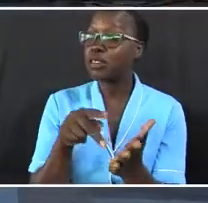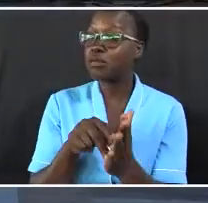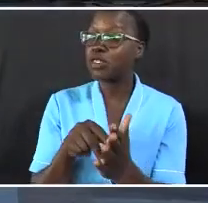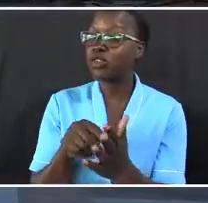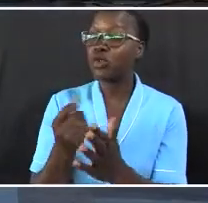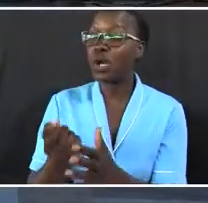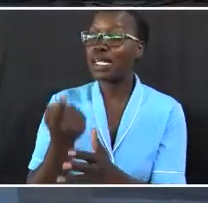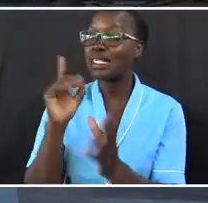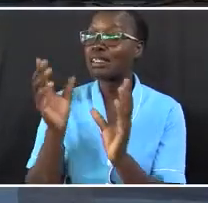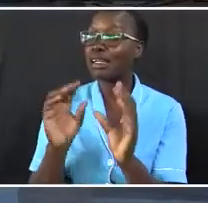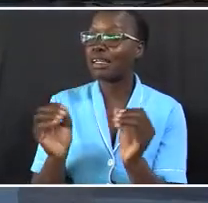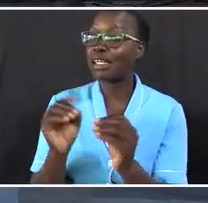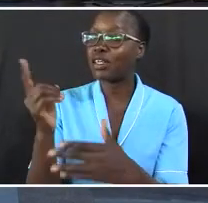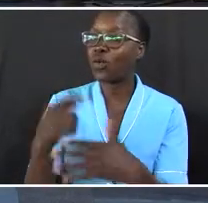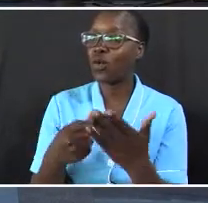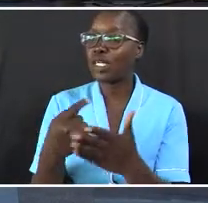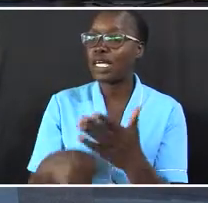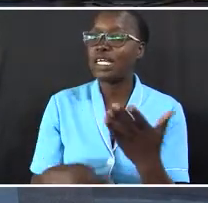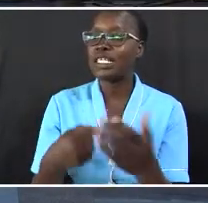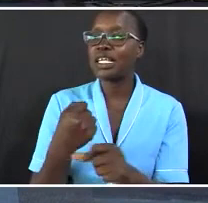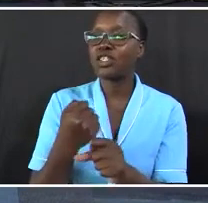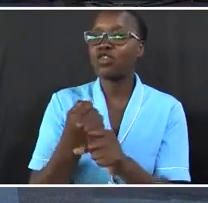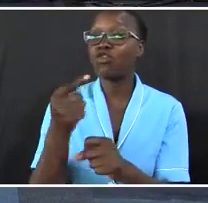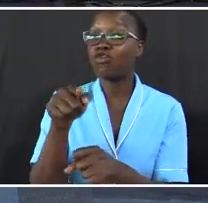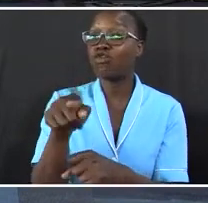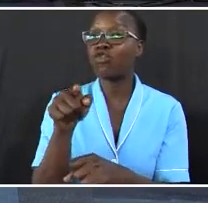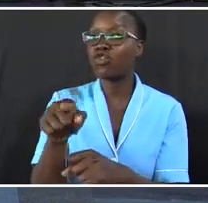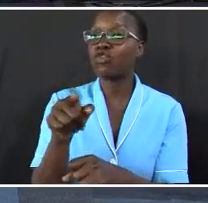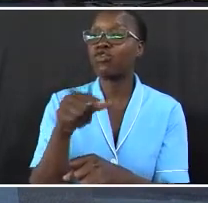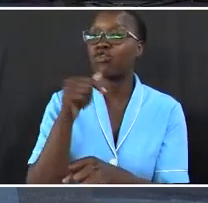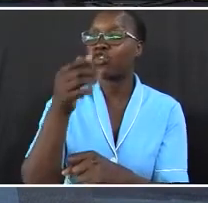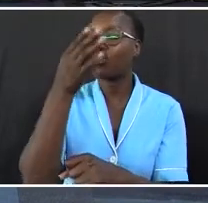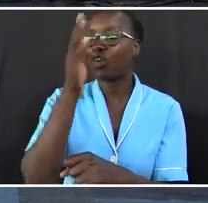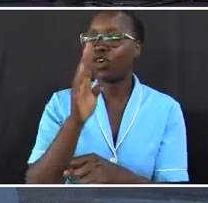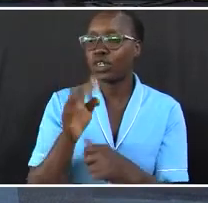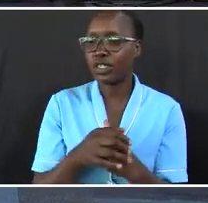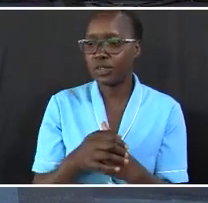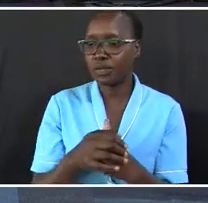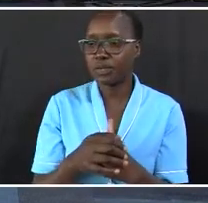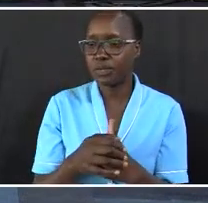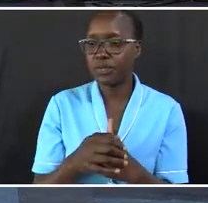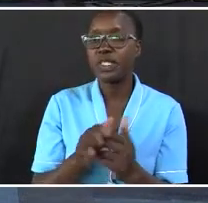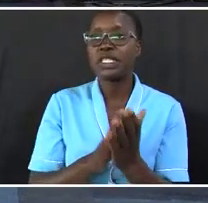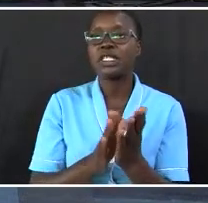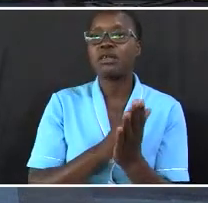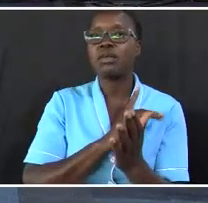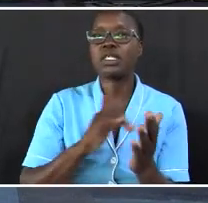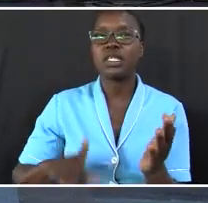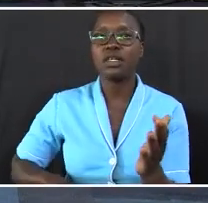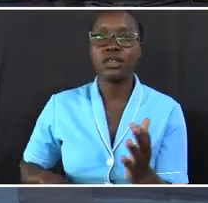understand what tithes do for you, not for God. Praise the Lord.